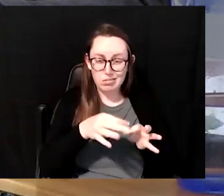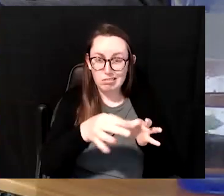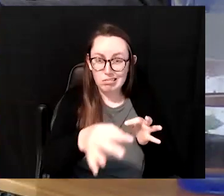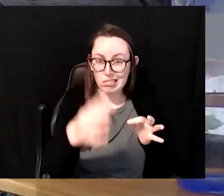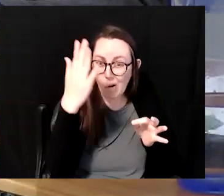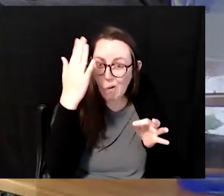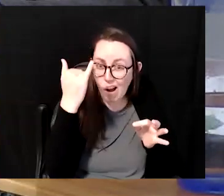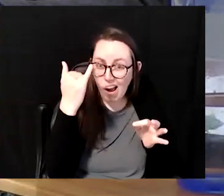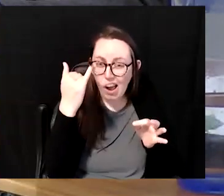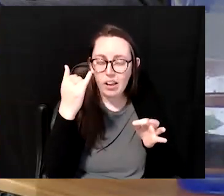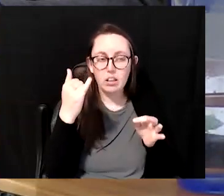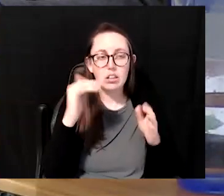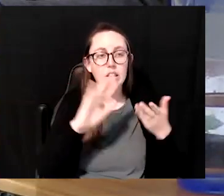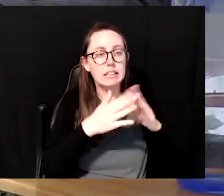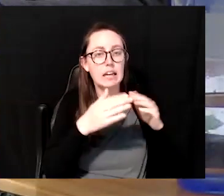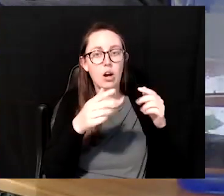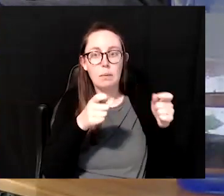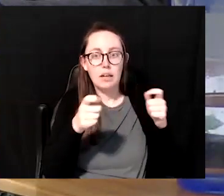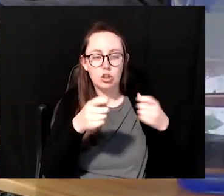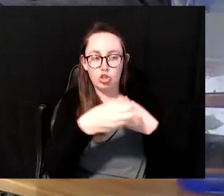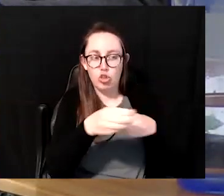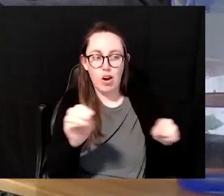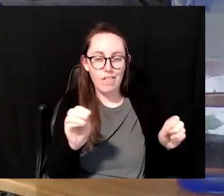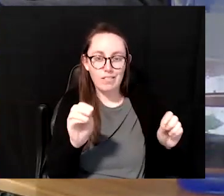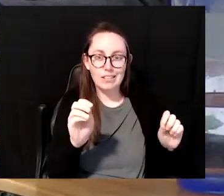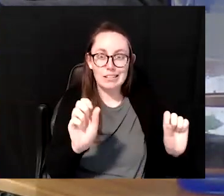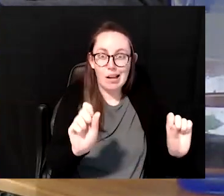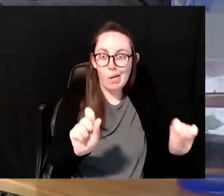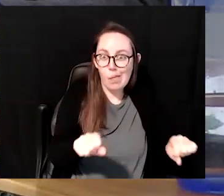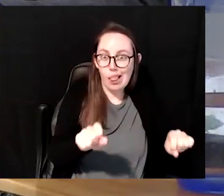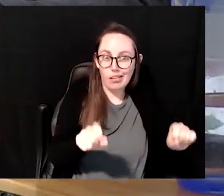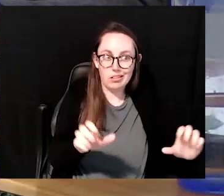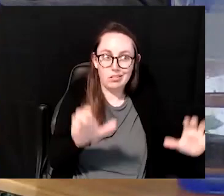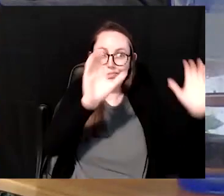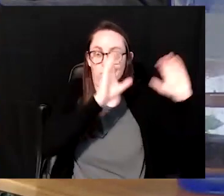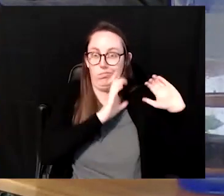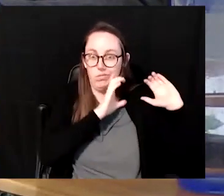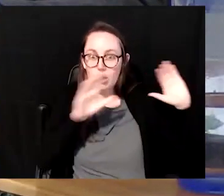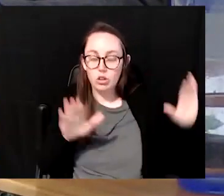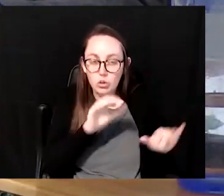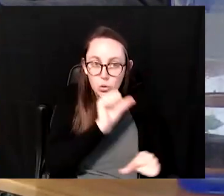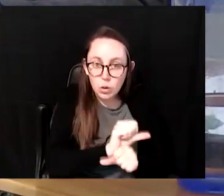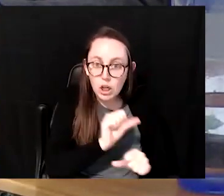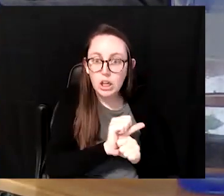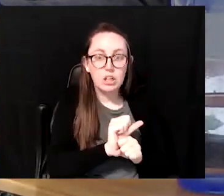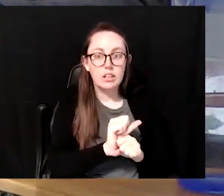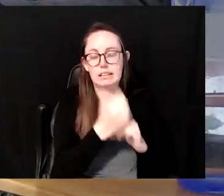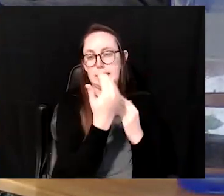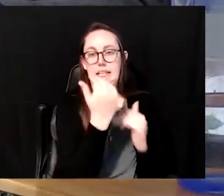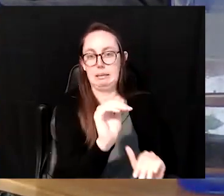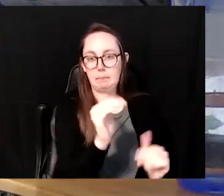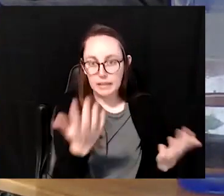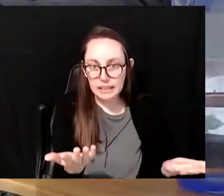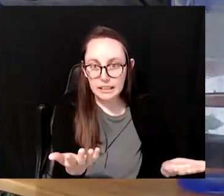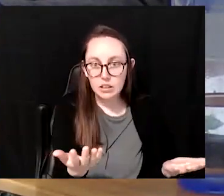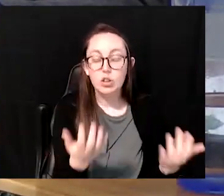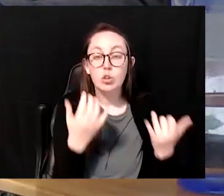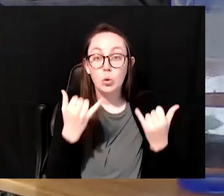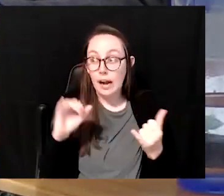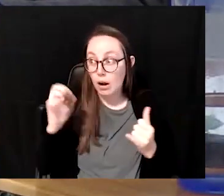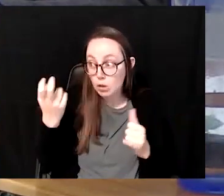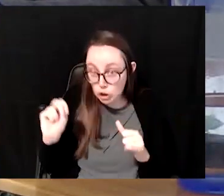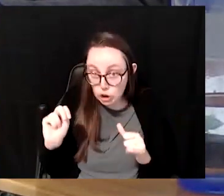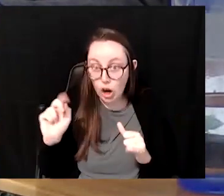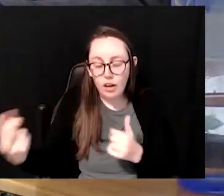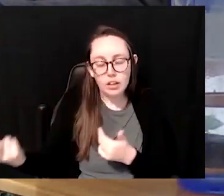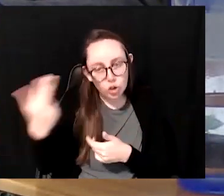bandwidth in the town manager's office um for um a lot of different reasons and so this is we're finally getting back to a place where